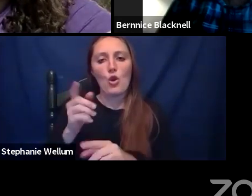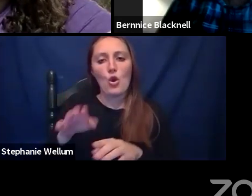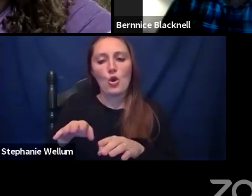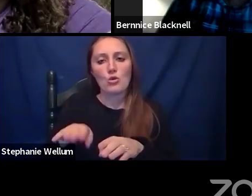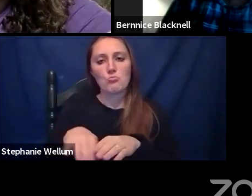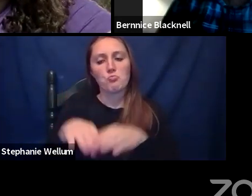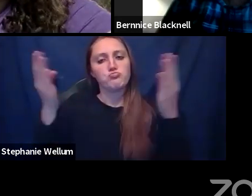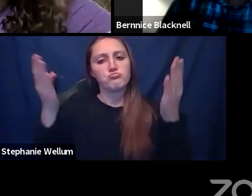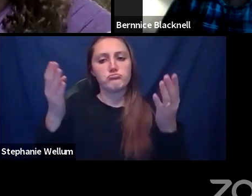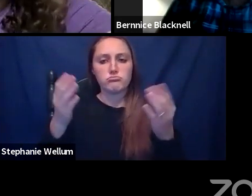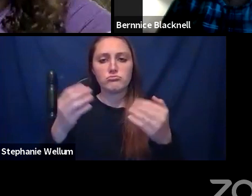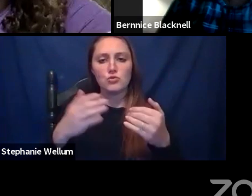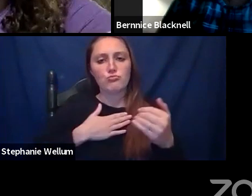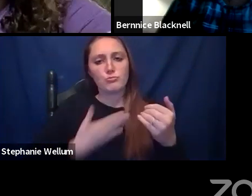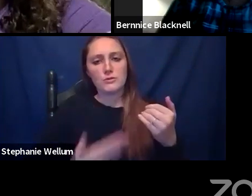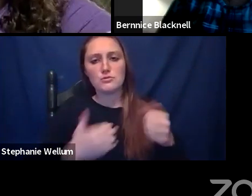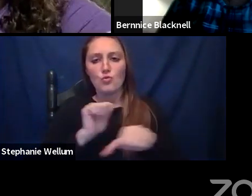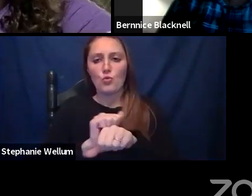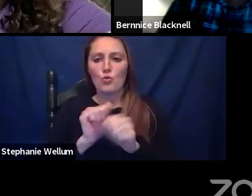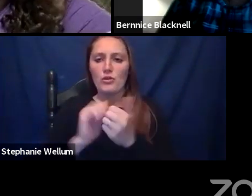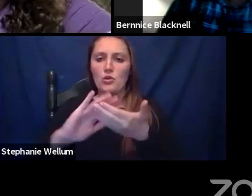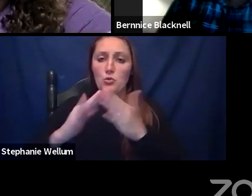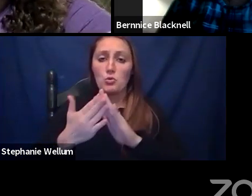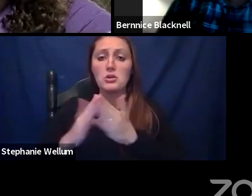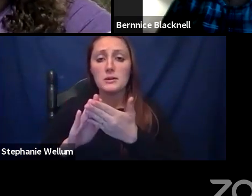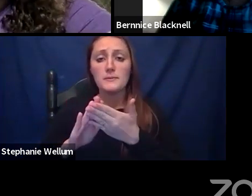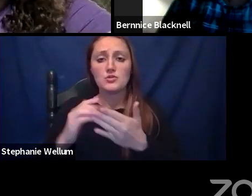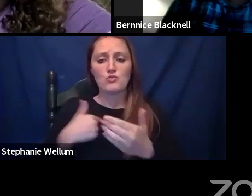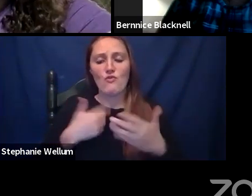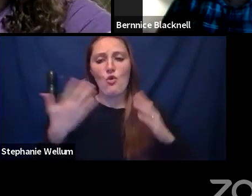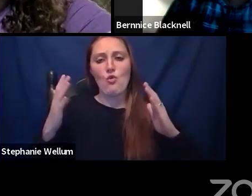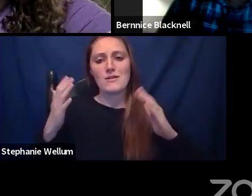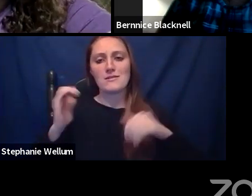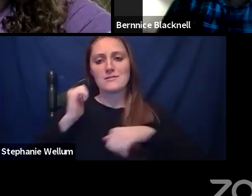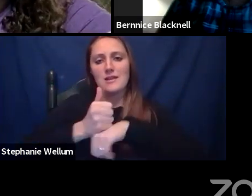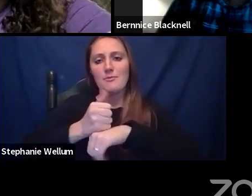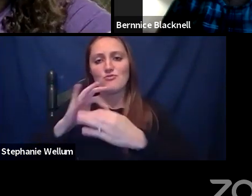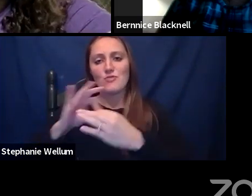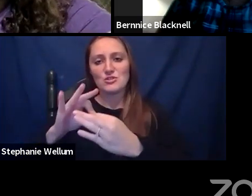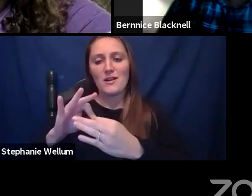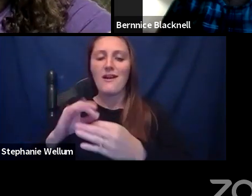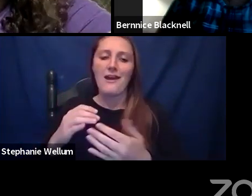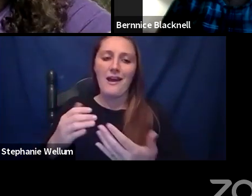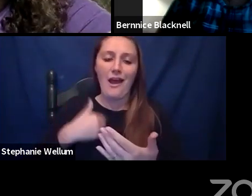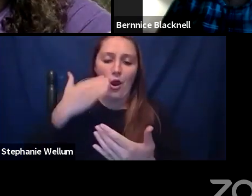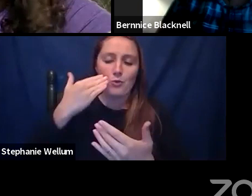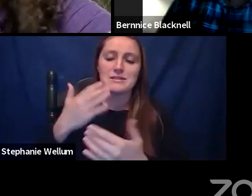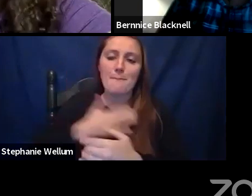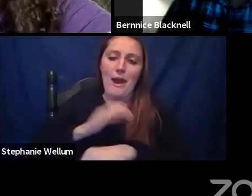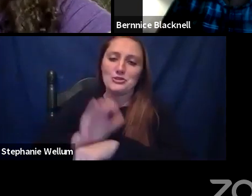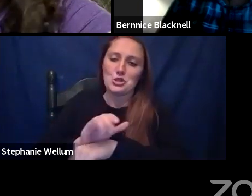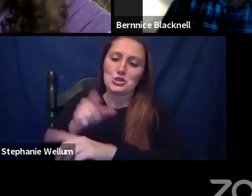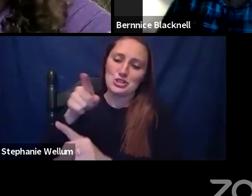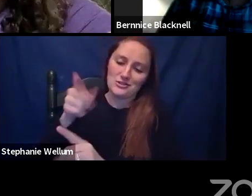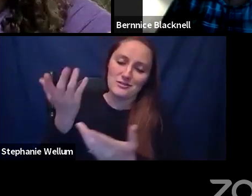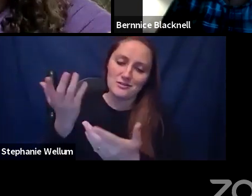we've already established that relationship. And I am speaking because that is my church. Yes, so, I know it.